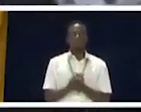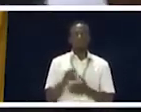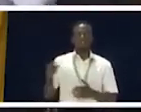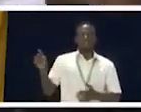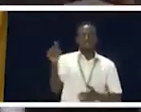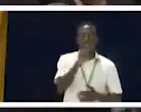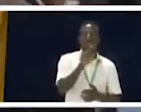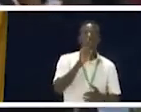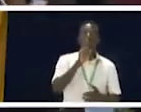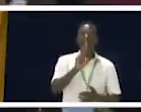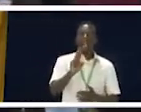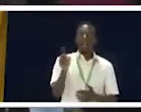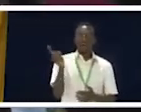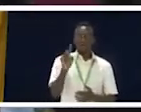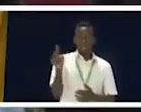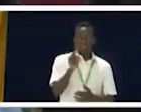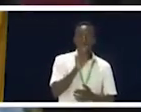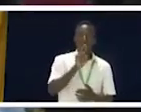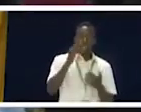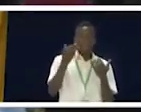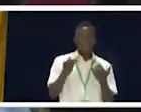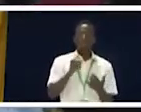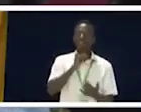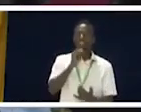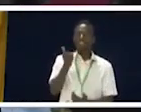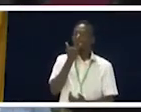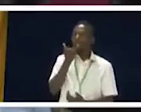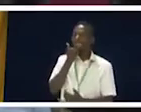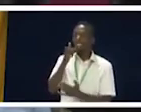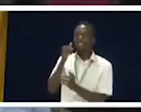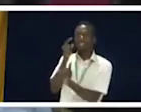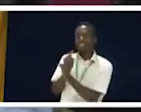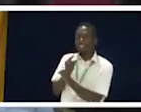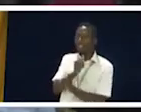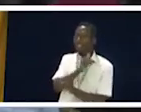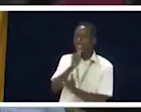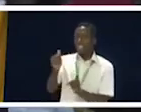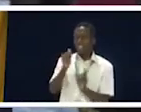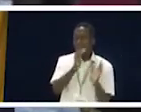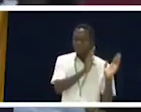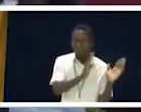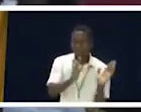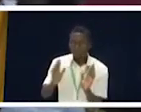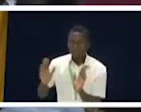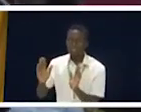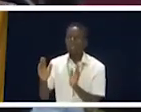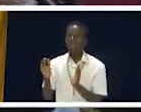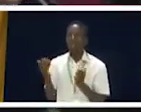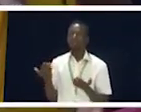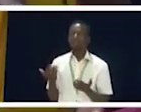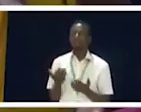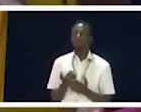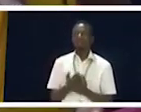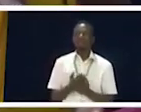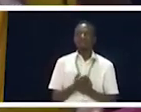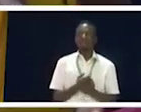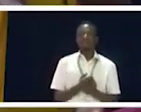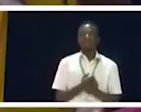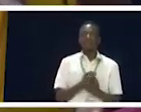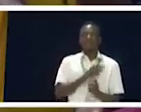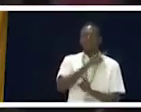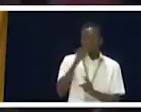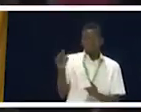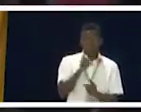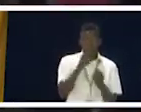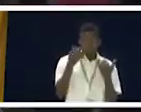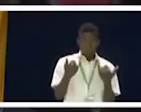Where you are now is not a mistake. It's only a setup. You didn't get me. Where you are